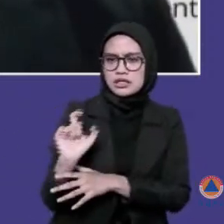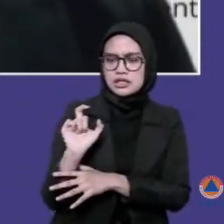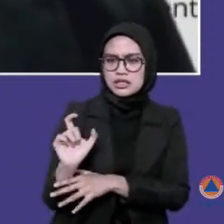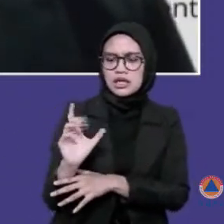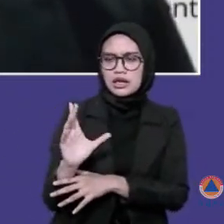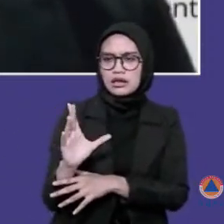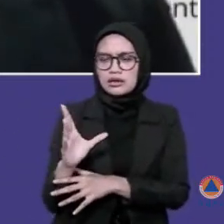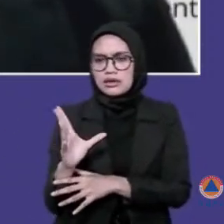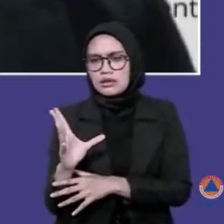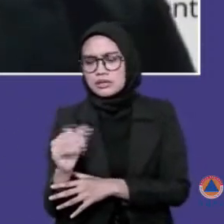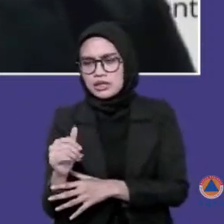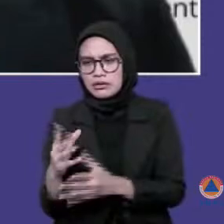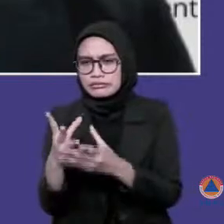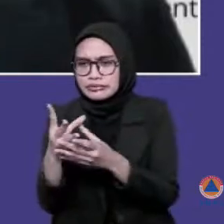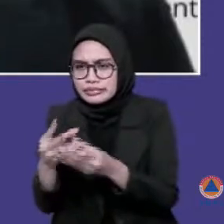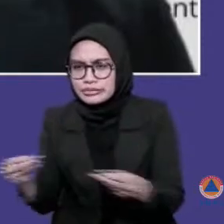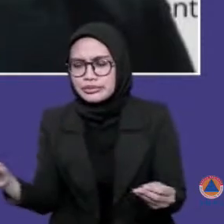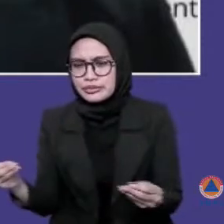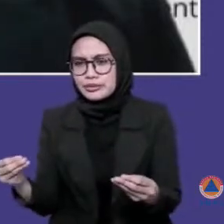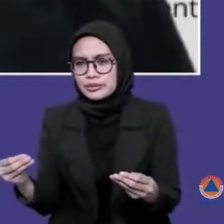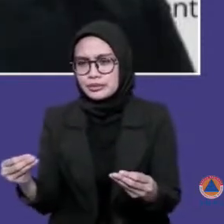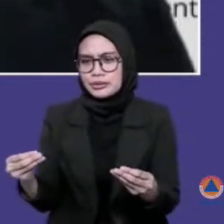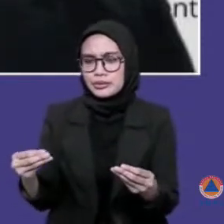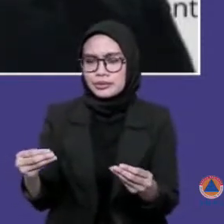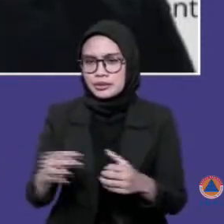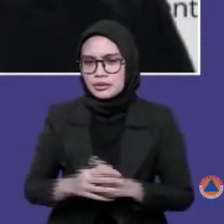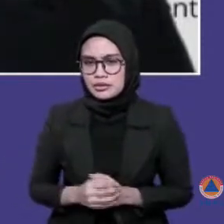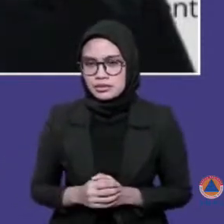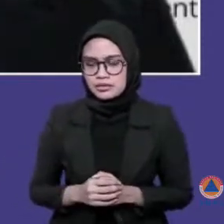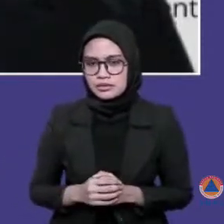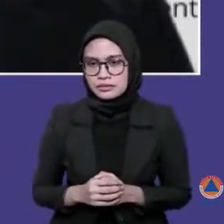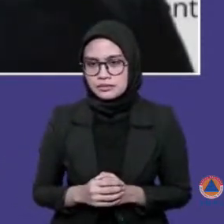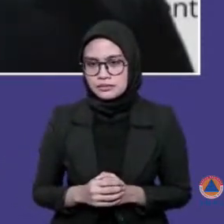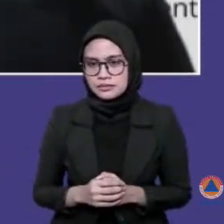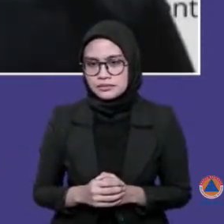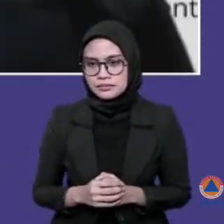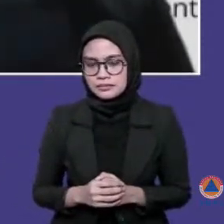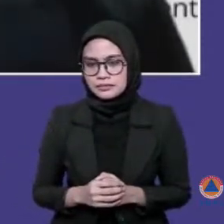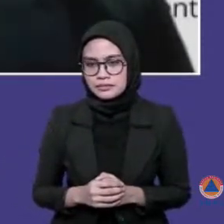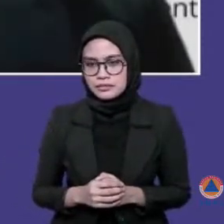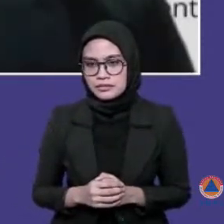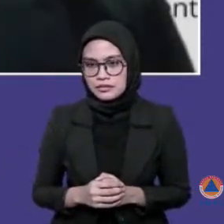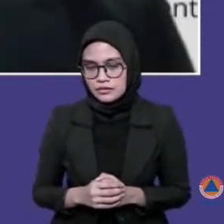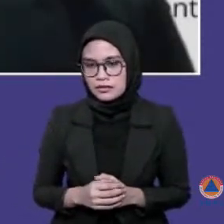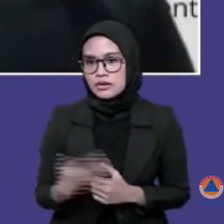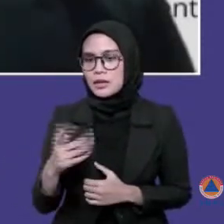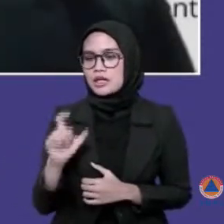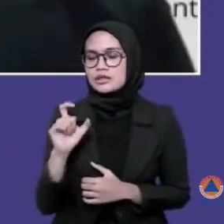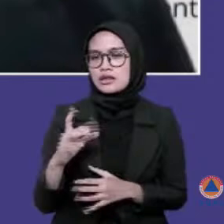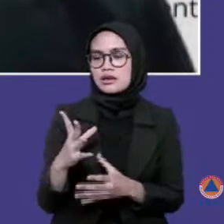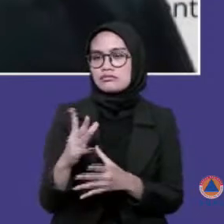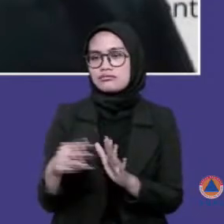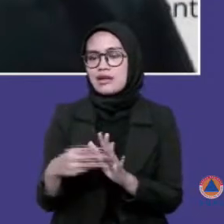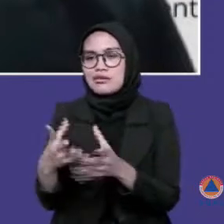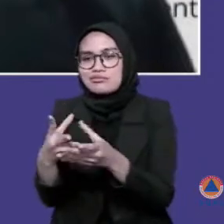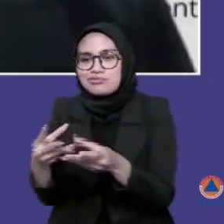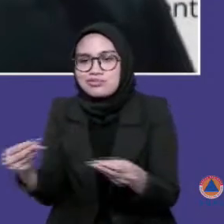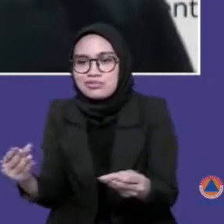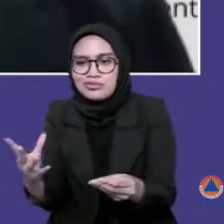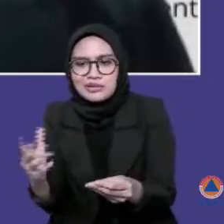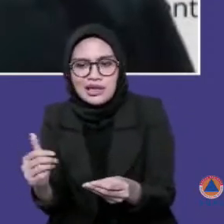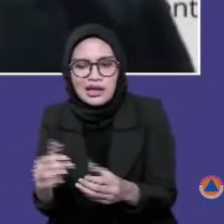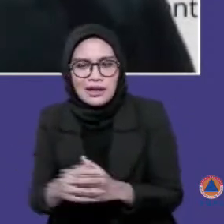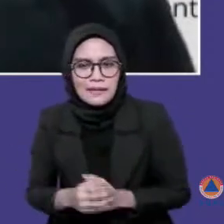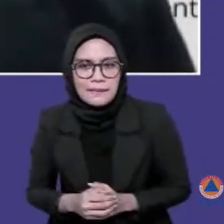a discussion for making the smoothing sort of visas for correspondence again in the new year, or